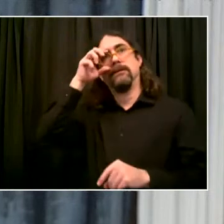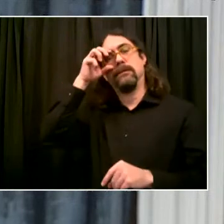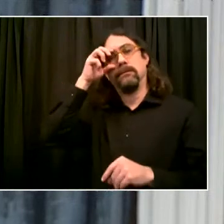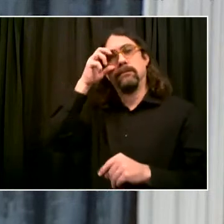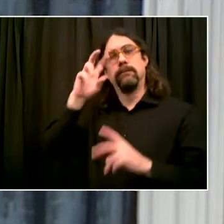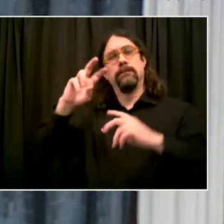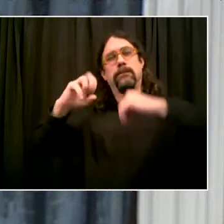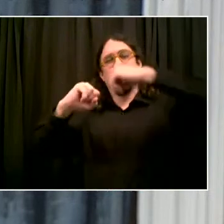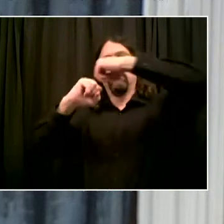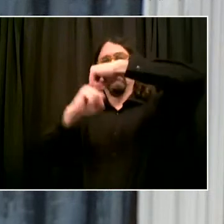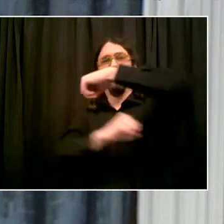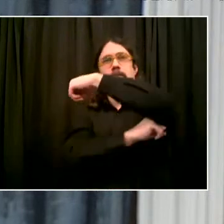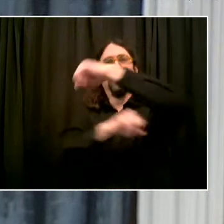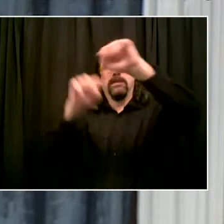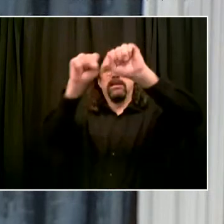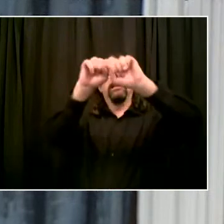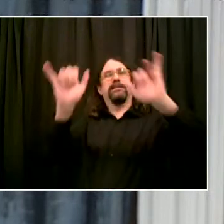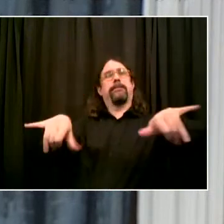vaccine.